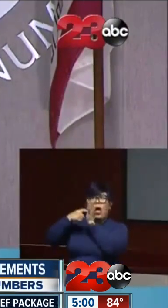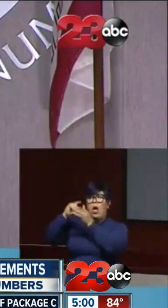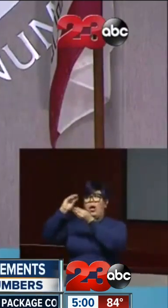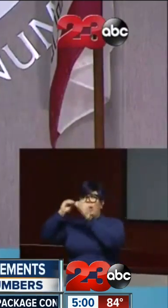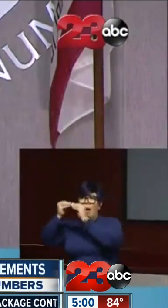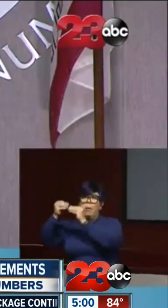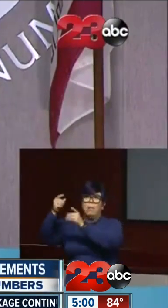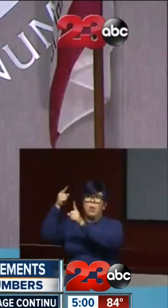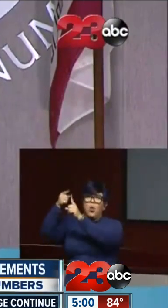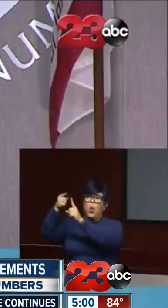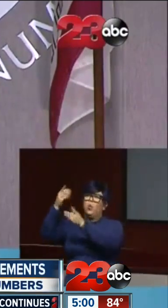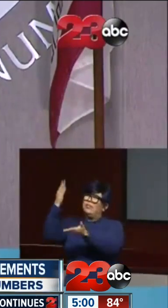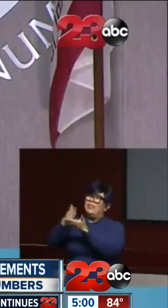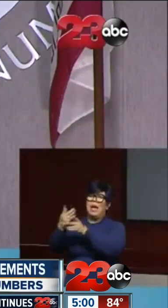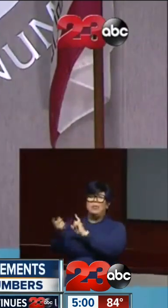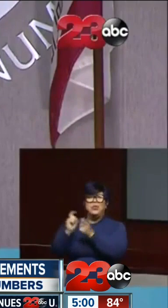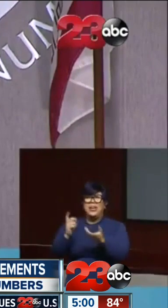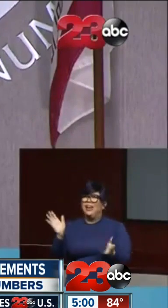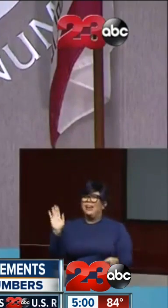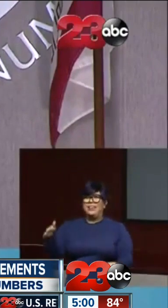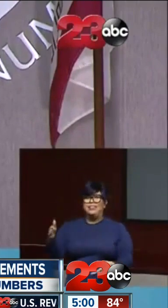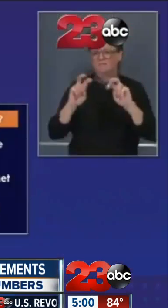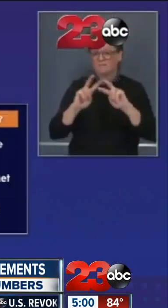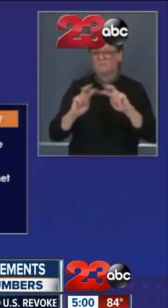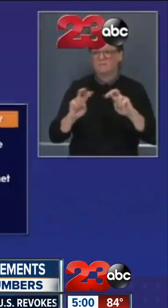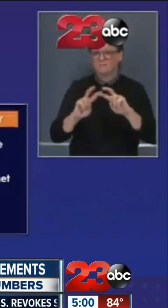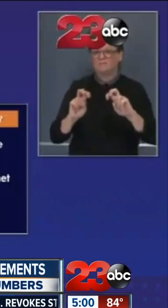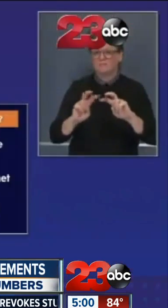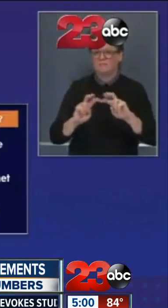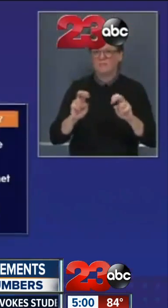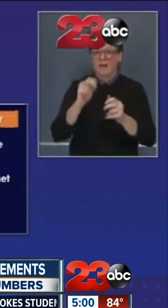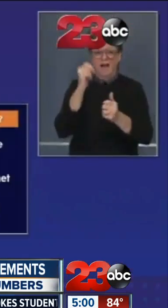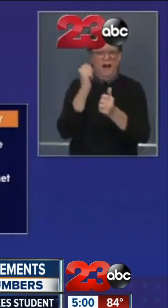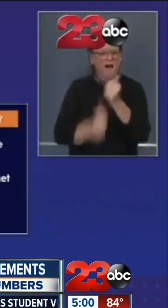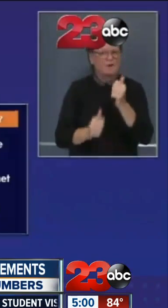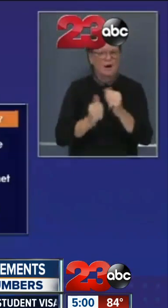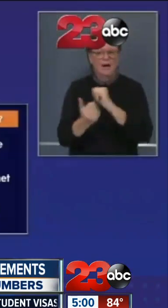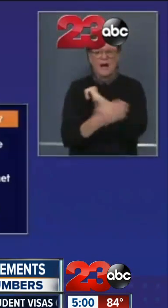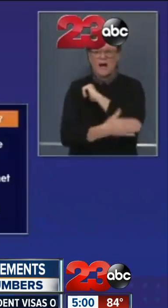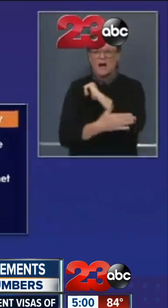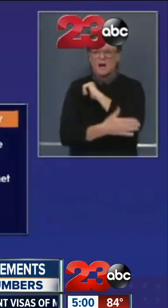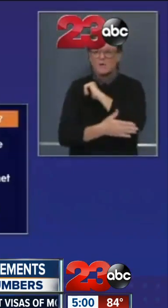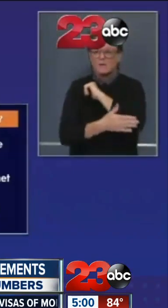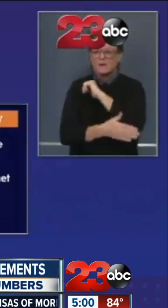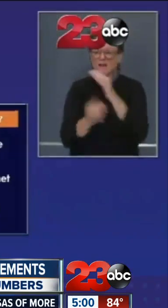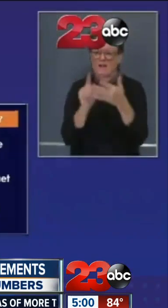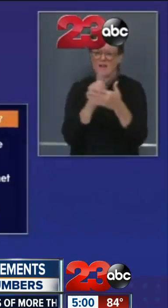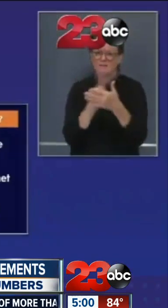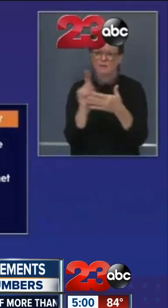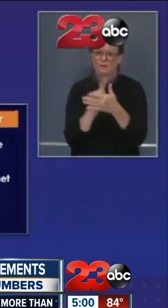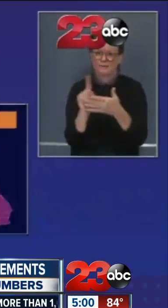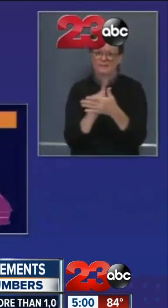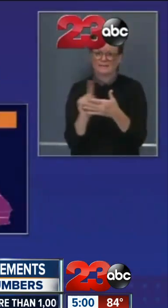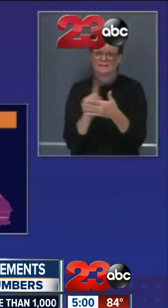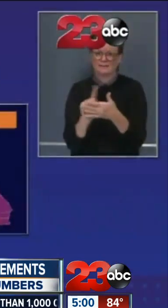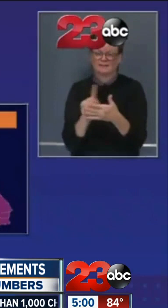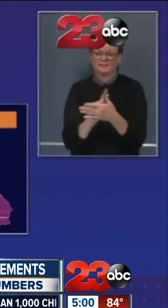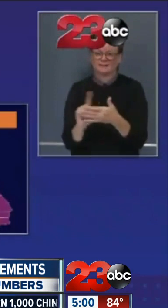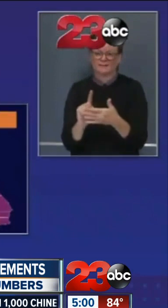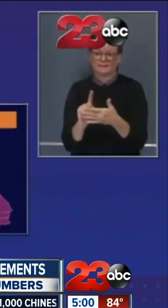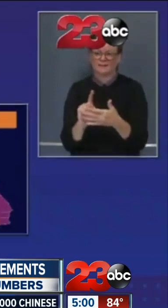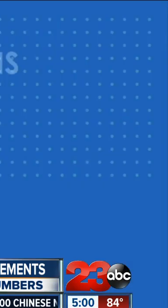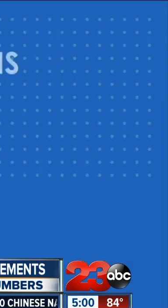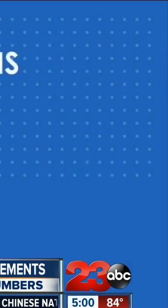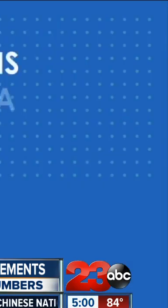Officer Ryan Alsop expressing frustration Thursday morning, denouncing some of the obstacles that Kern is facing from the state in order to reopen